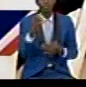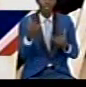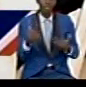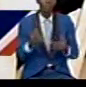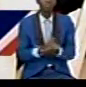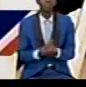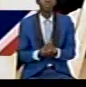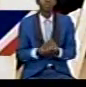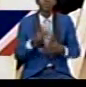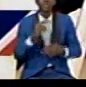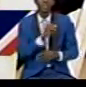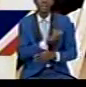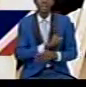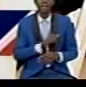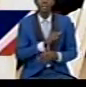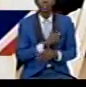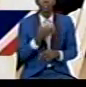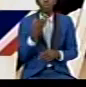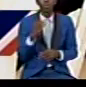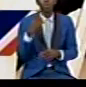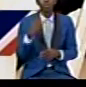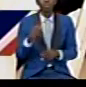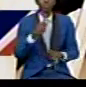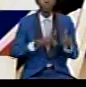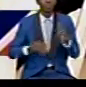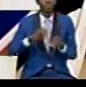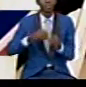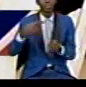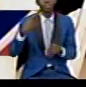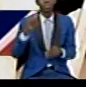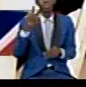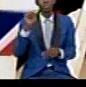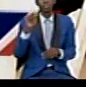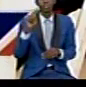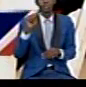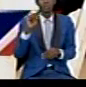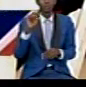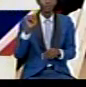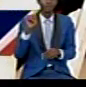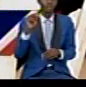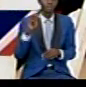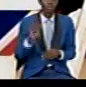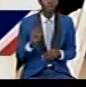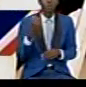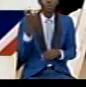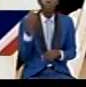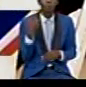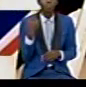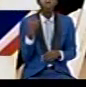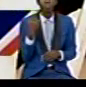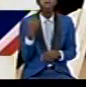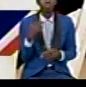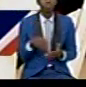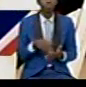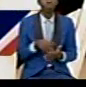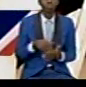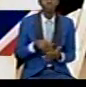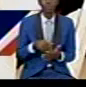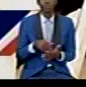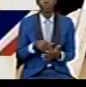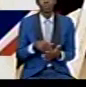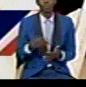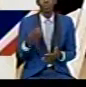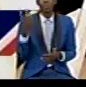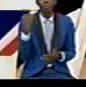the attitude of the Galatians was waning. It was declining. It